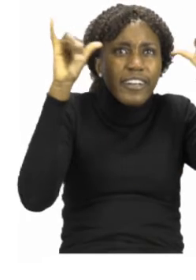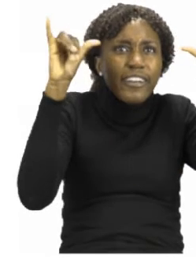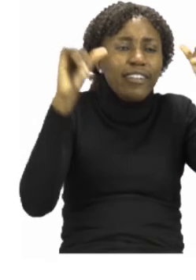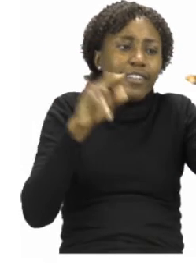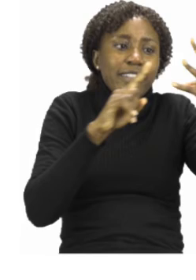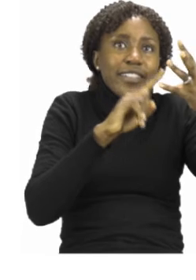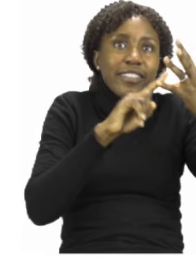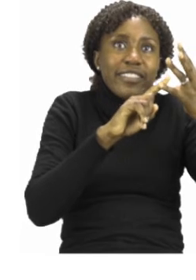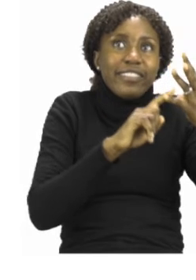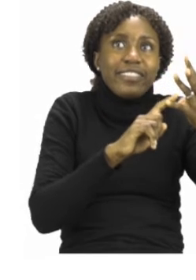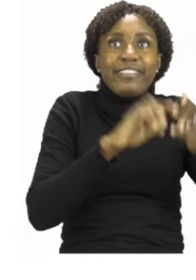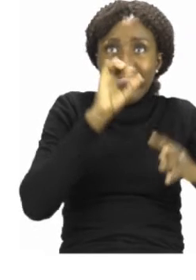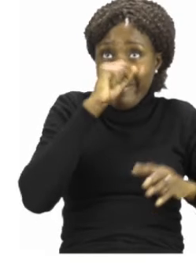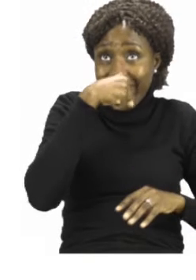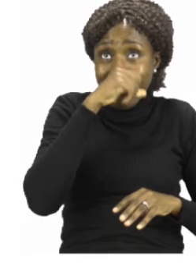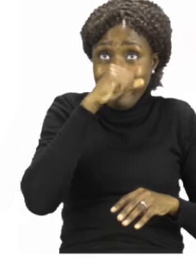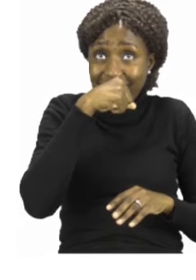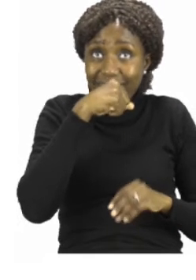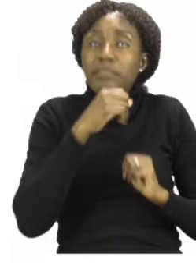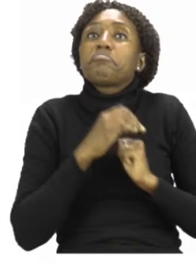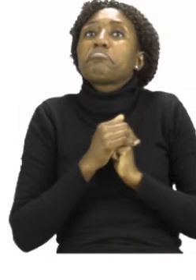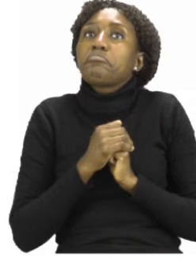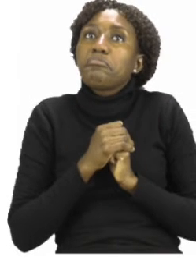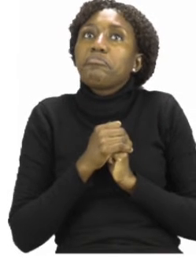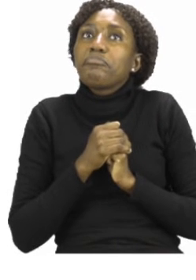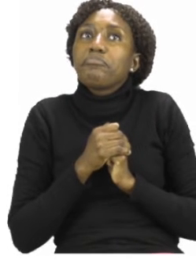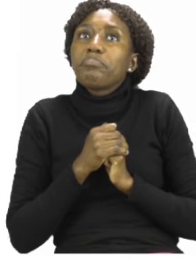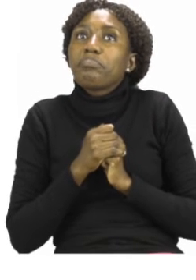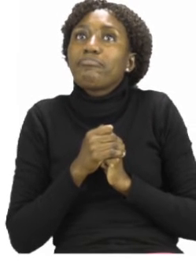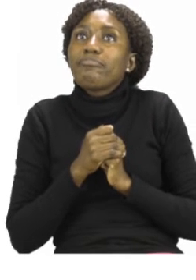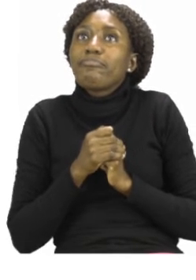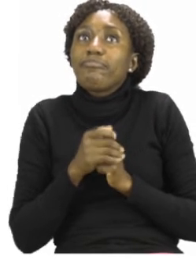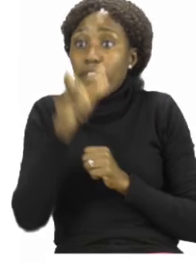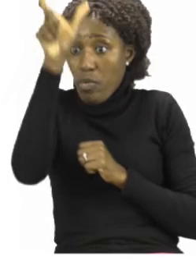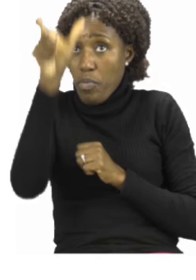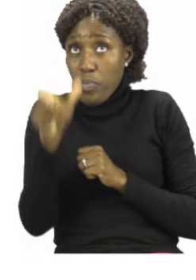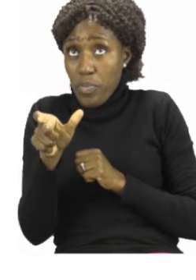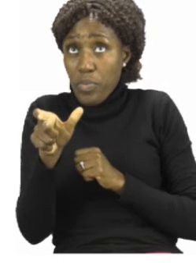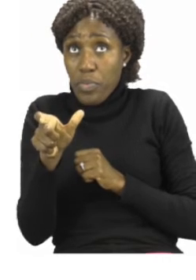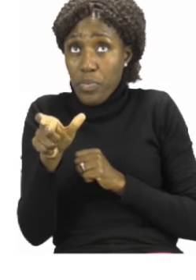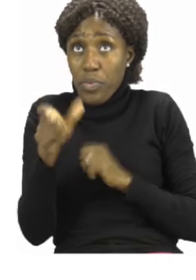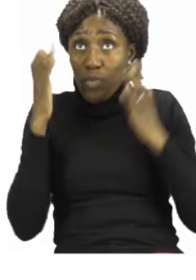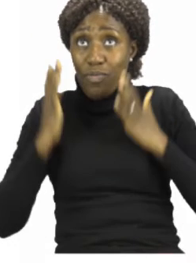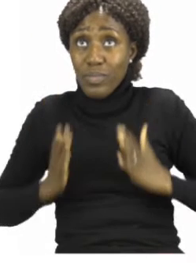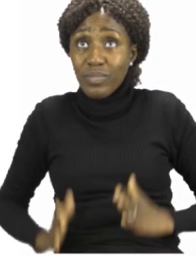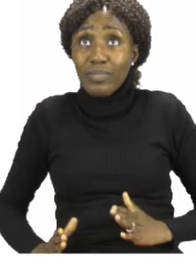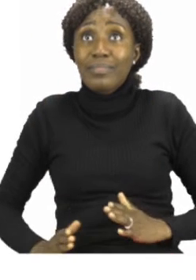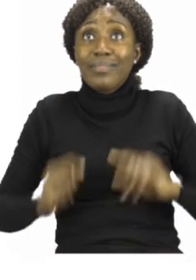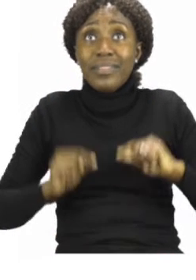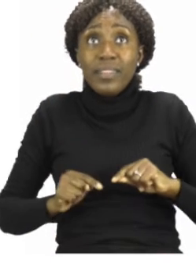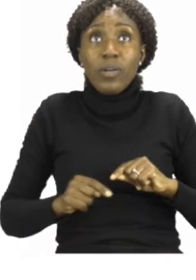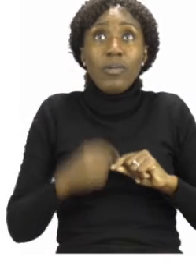but not least, we have a pig. Now, it's going to be our job